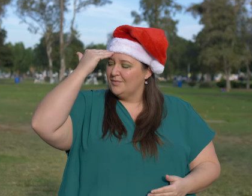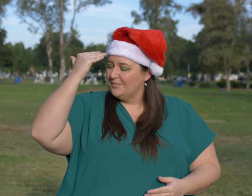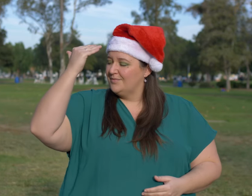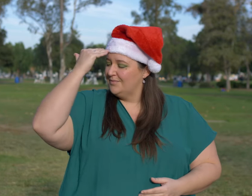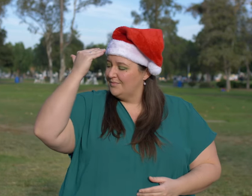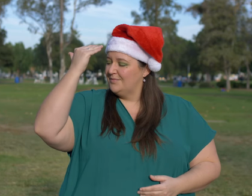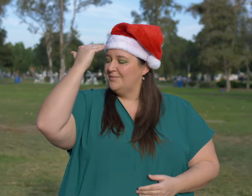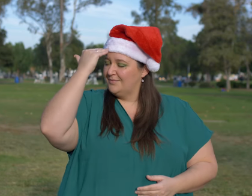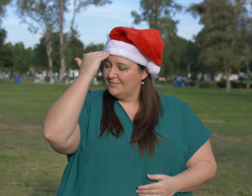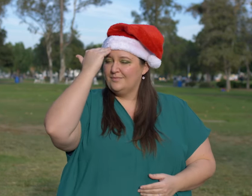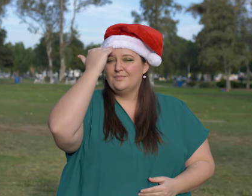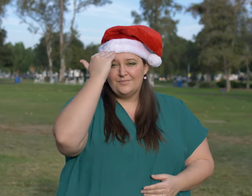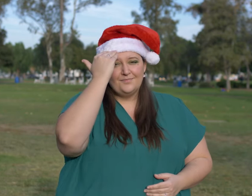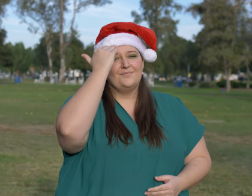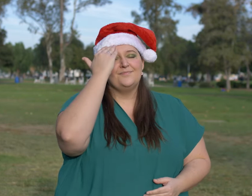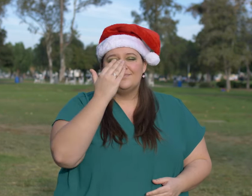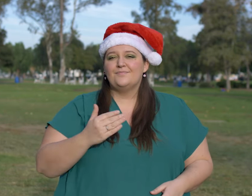Everybody